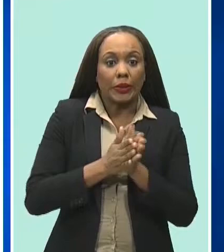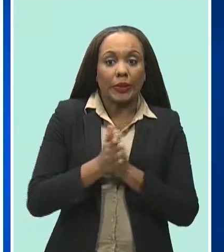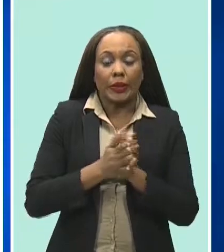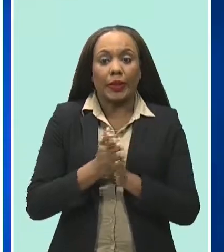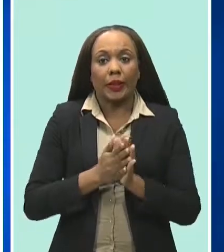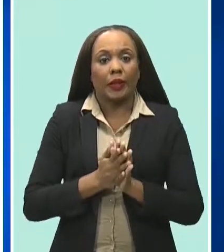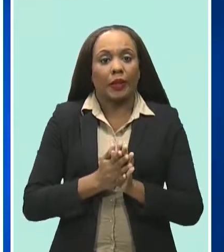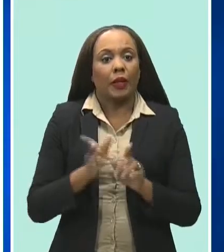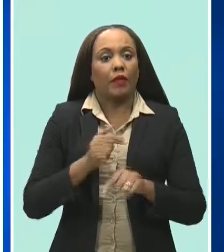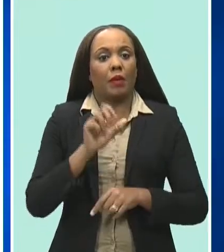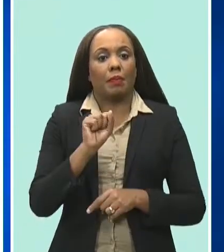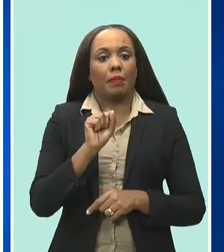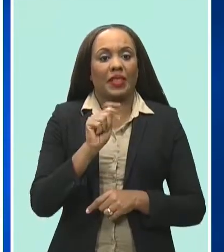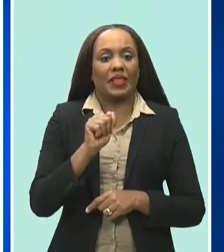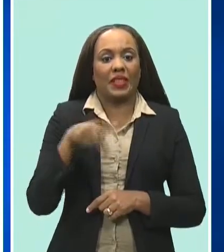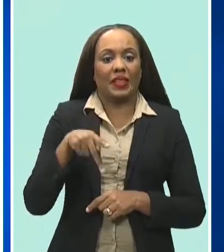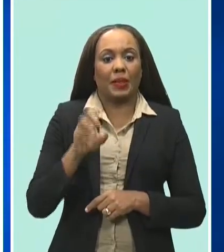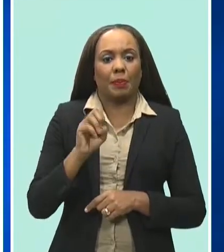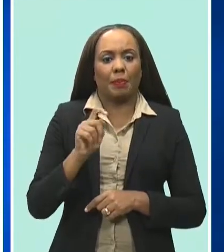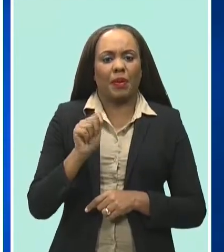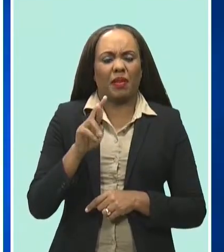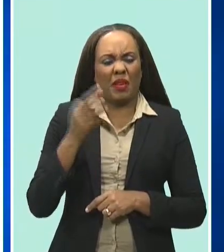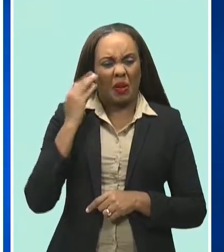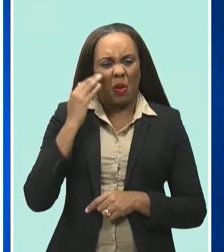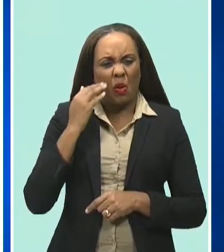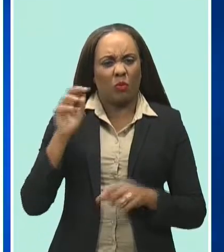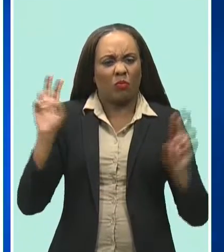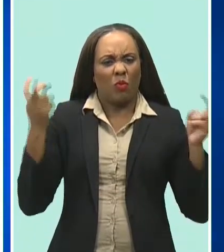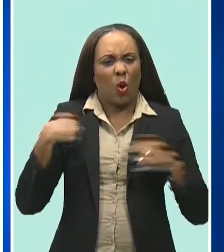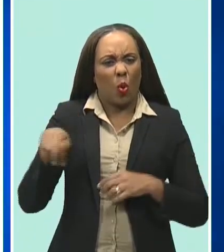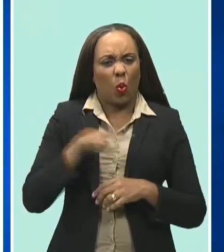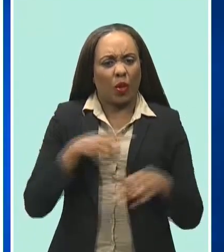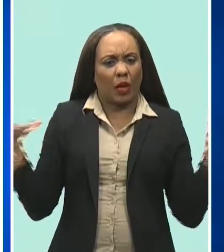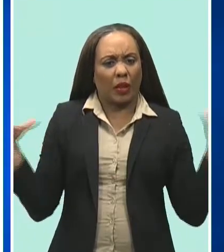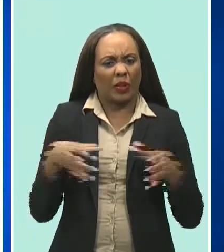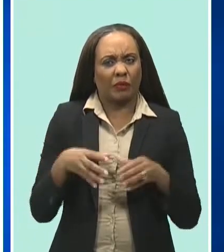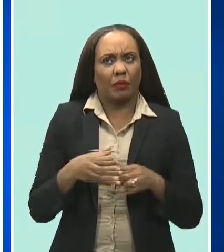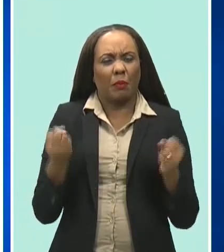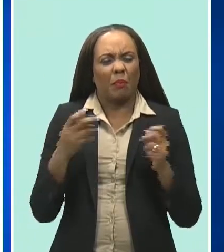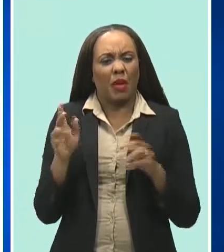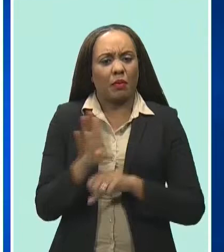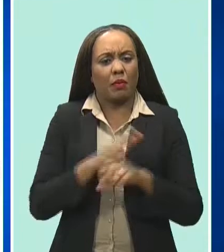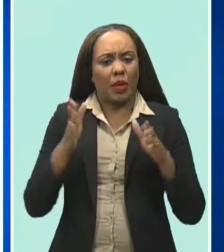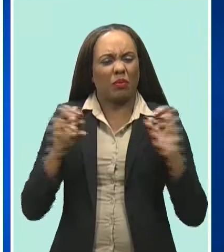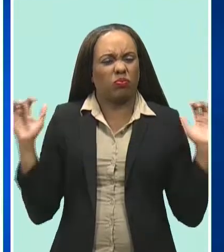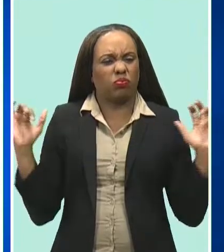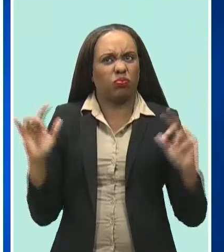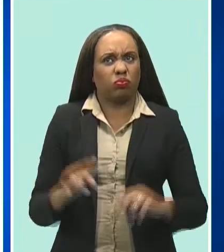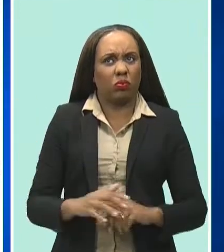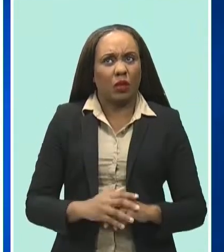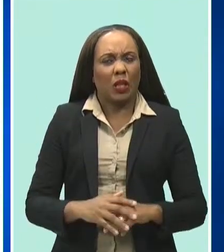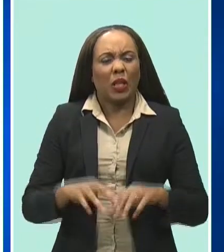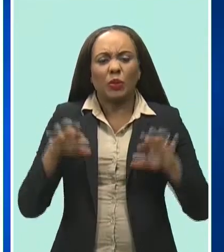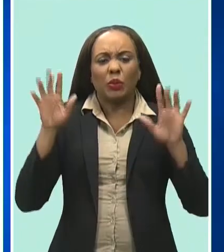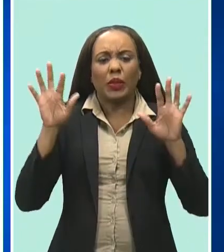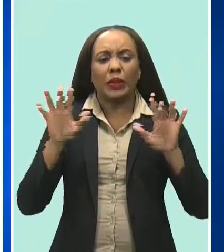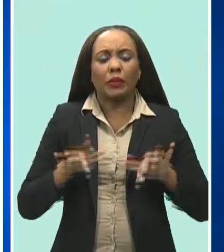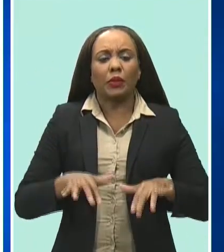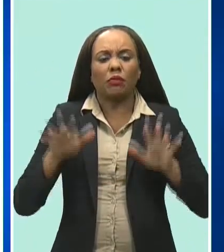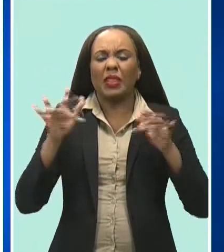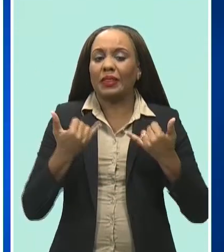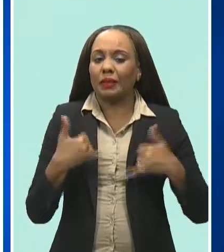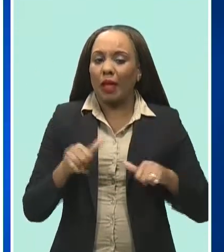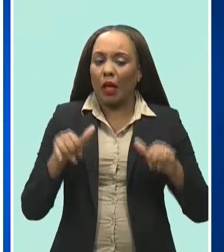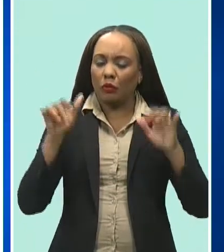community events during St. Peter's leg of We Gathering celebrations, and scores of Barbadians came out despite a persistent drizzle.